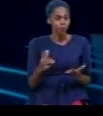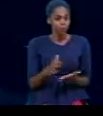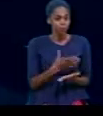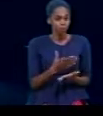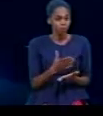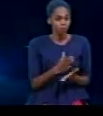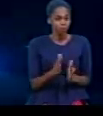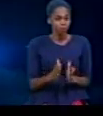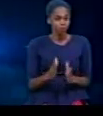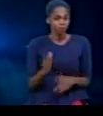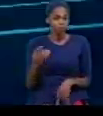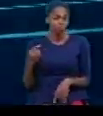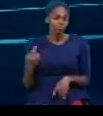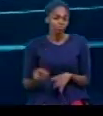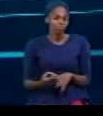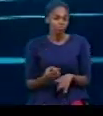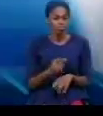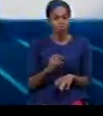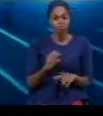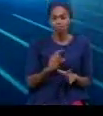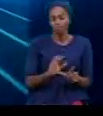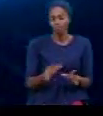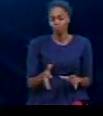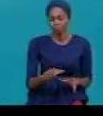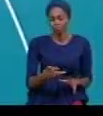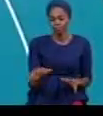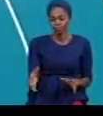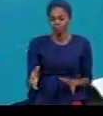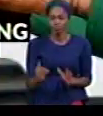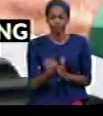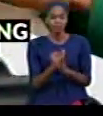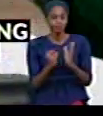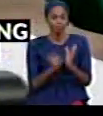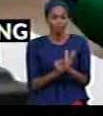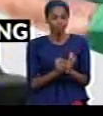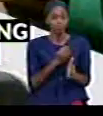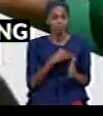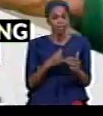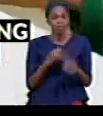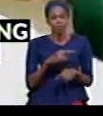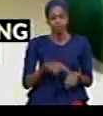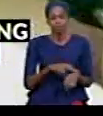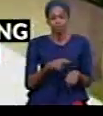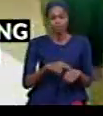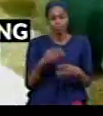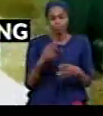regions, states, and nations across the world.